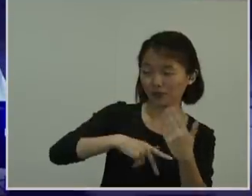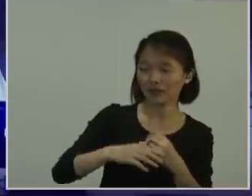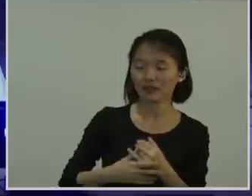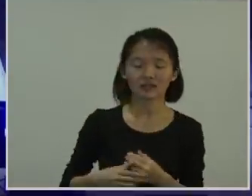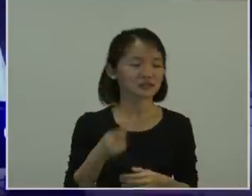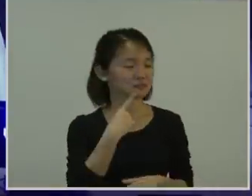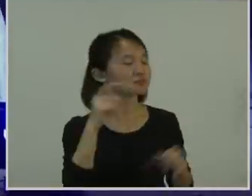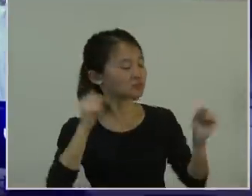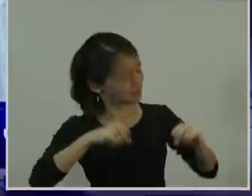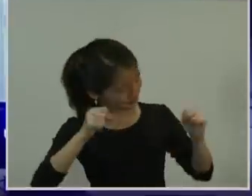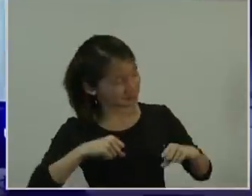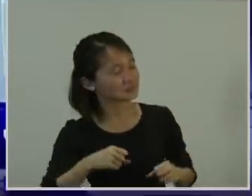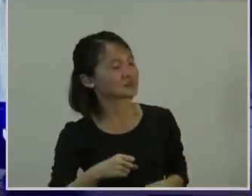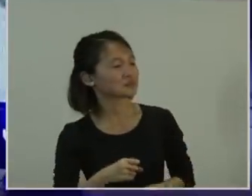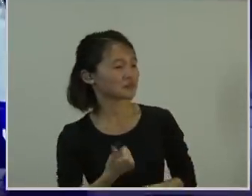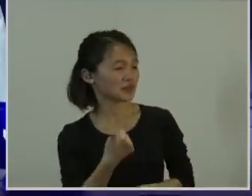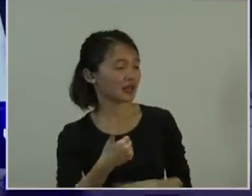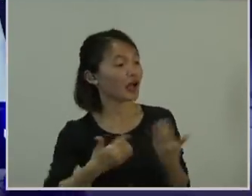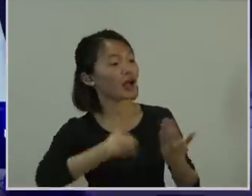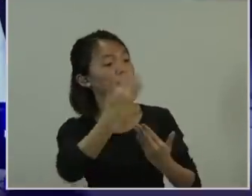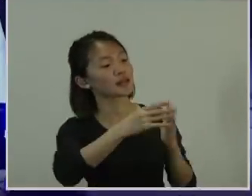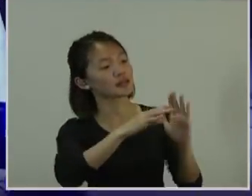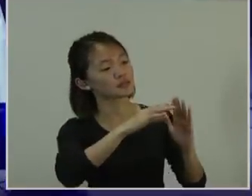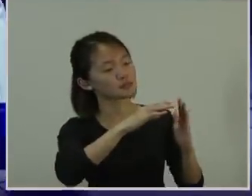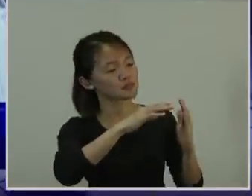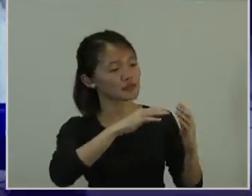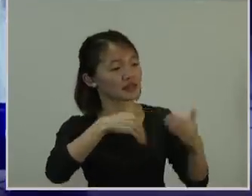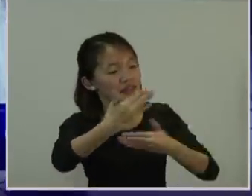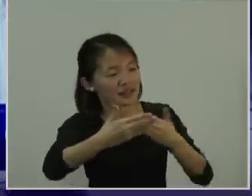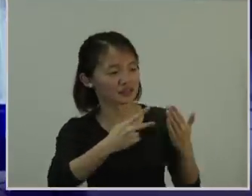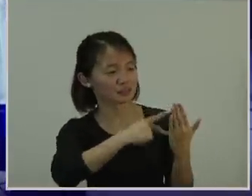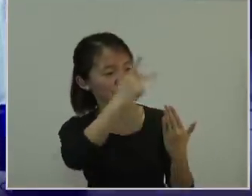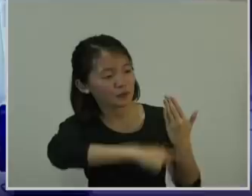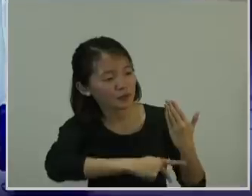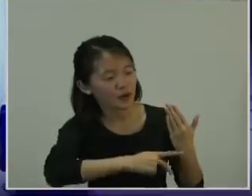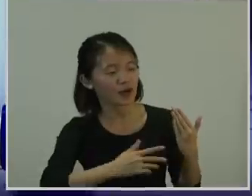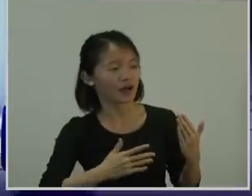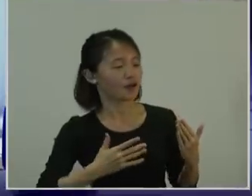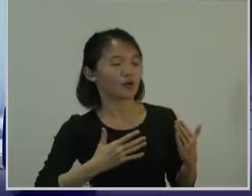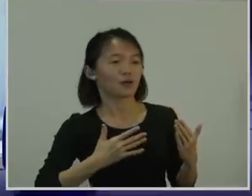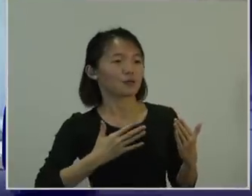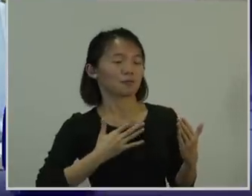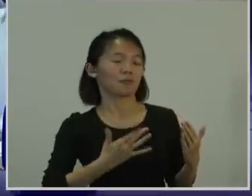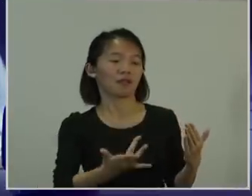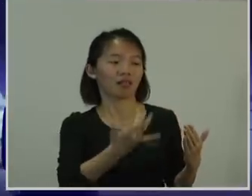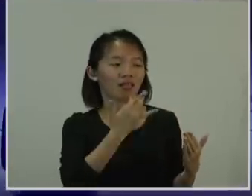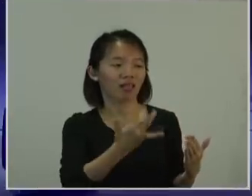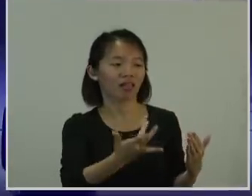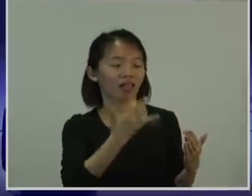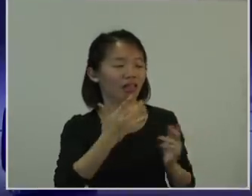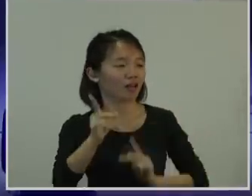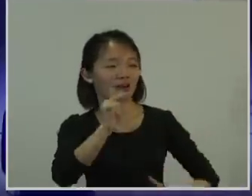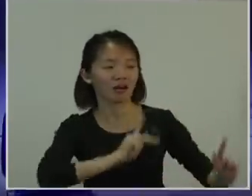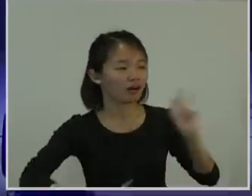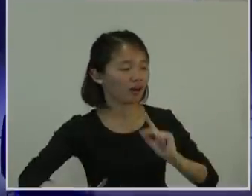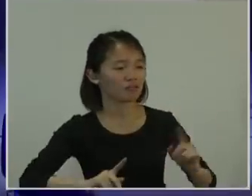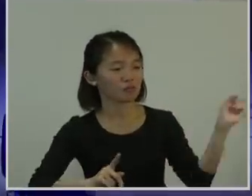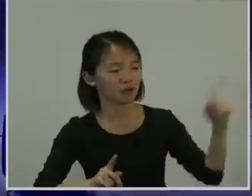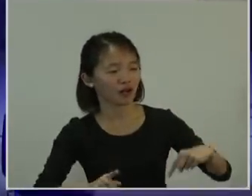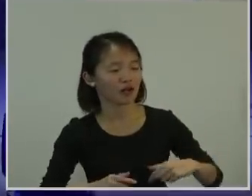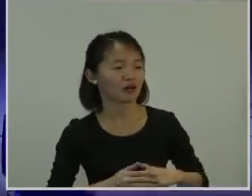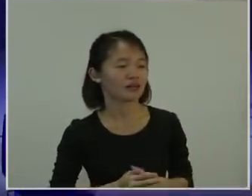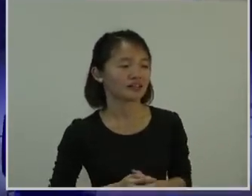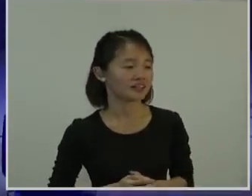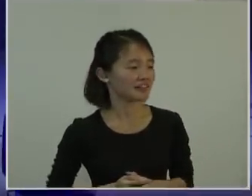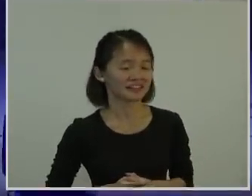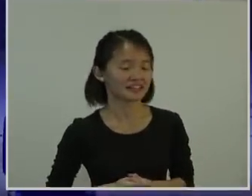highlights for me. Oh, yeah. And she's definitely one of my favorite performers. Yeah, my English is like all over the place now because